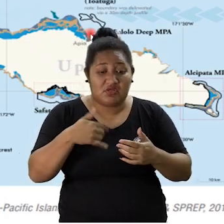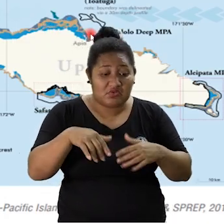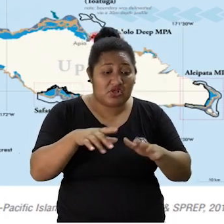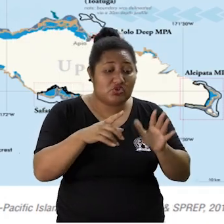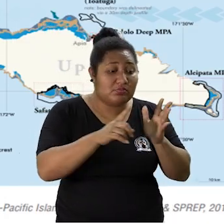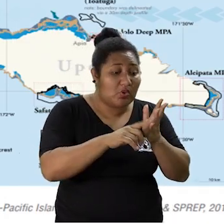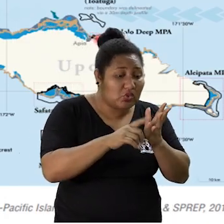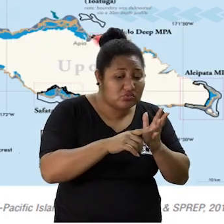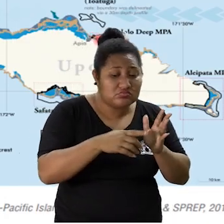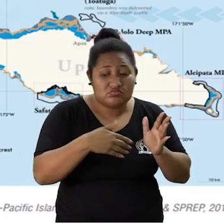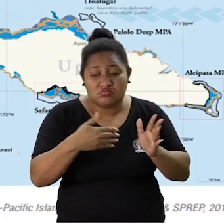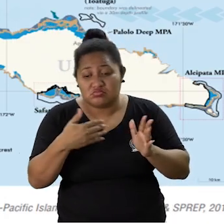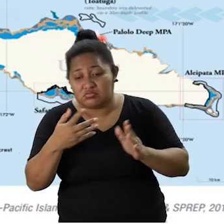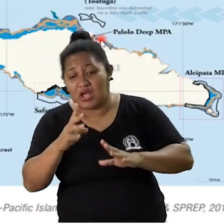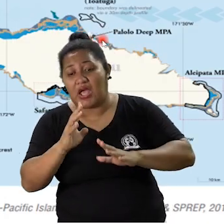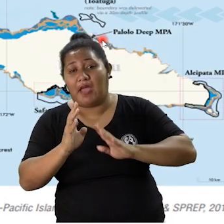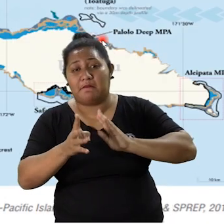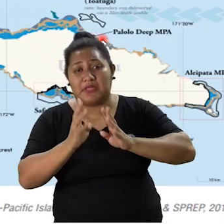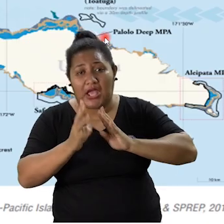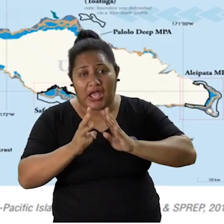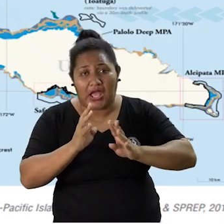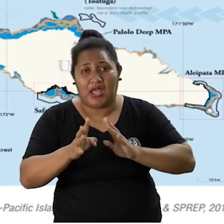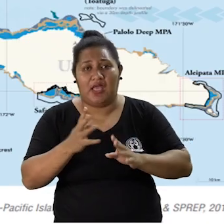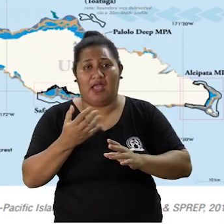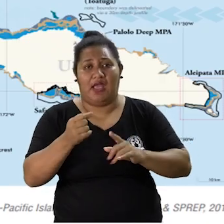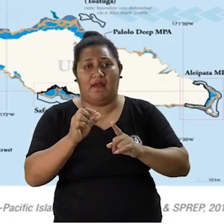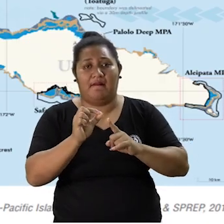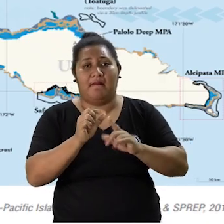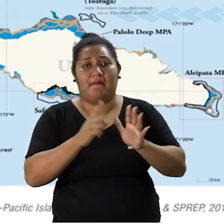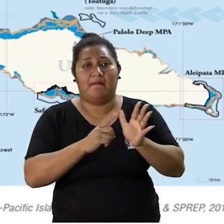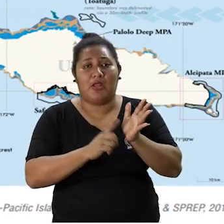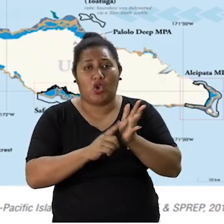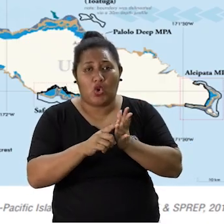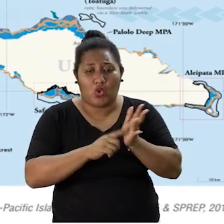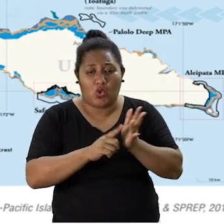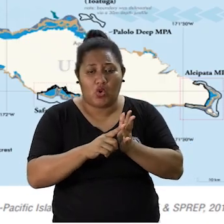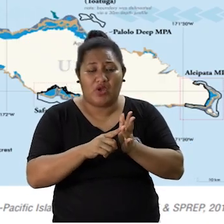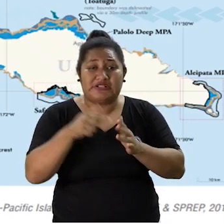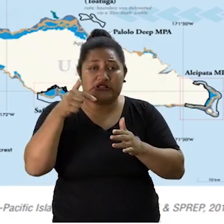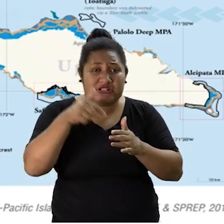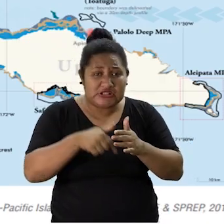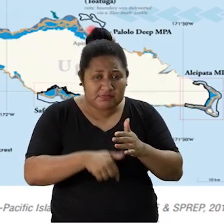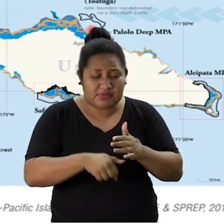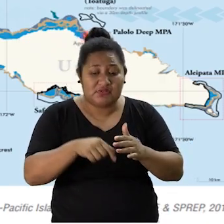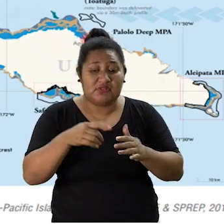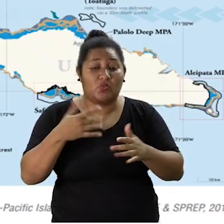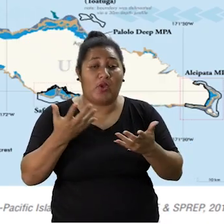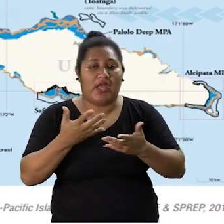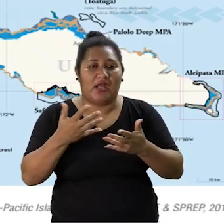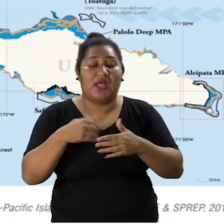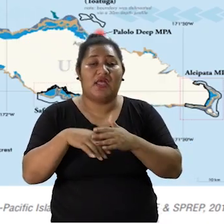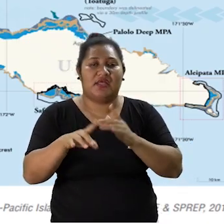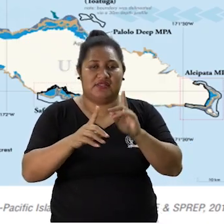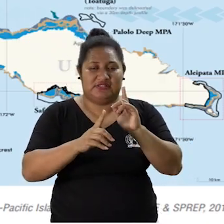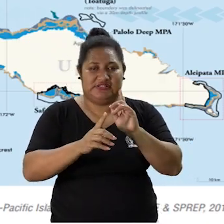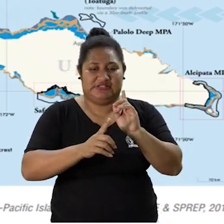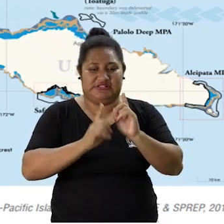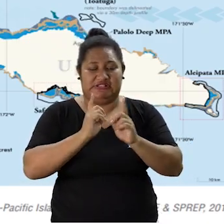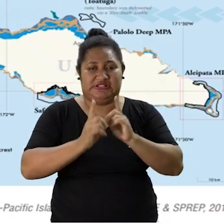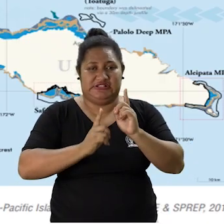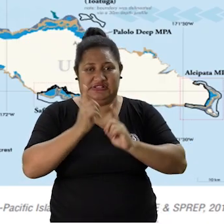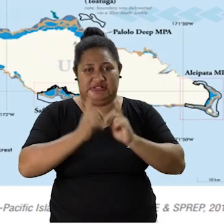pia, e palolo deep. Yeah, palolo deep lea. O le tui tono le taulanga. O le